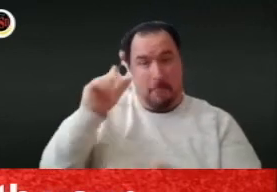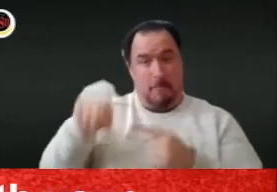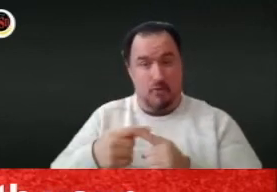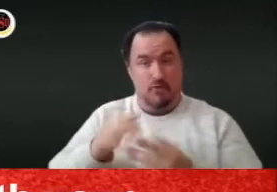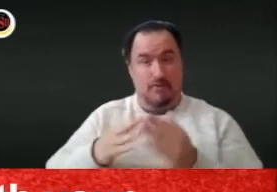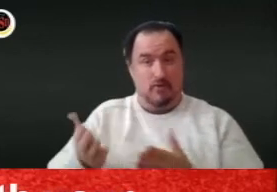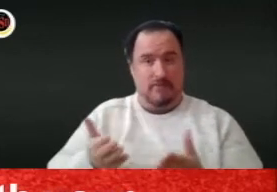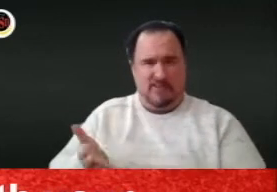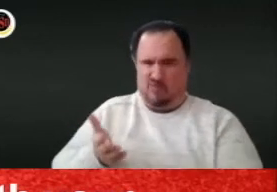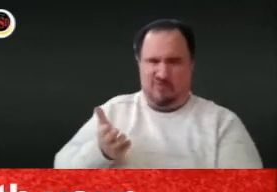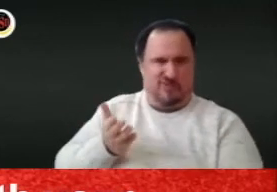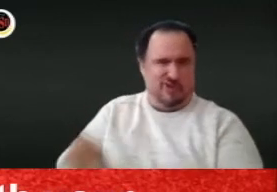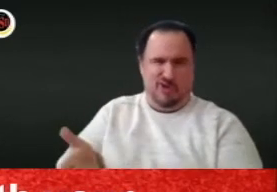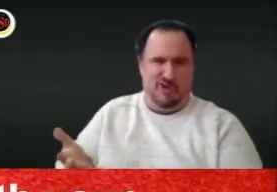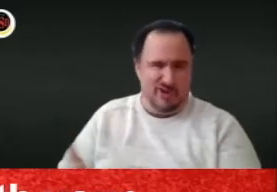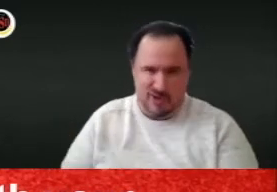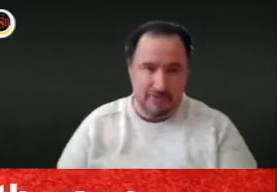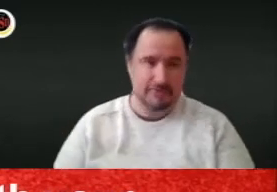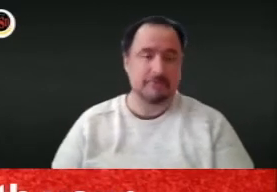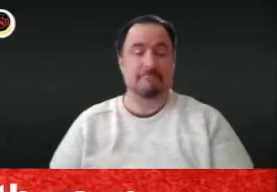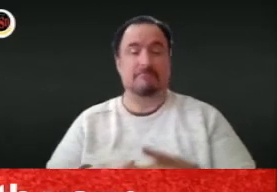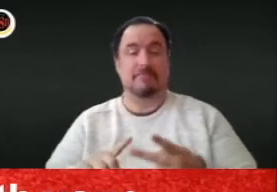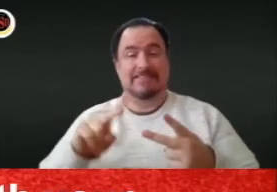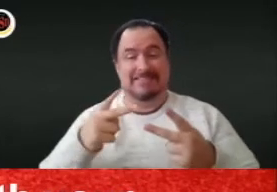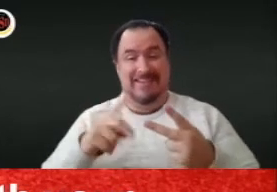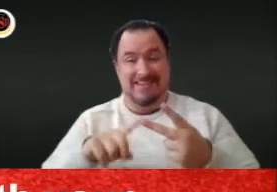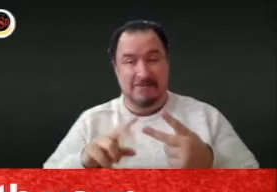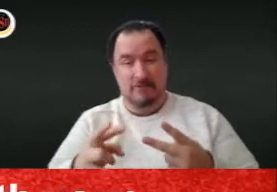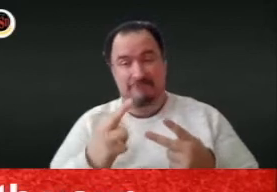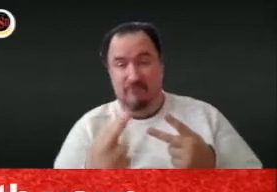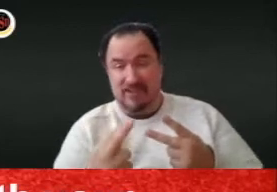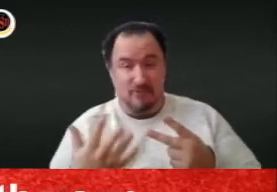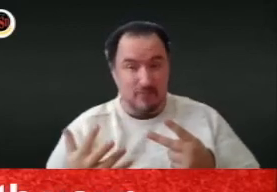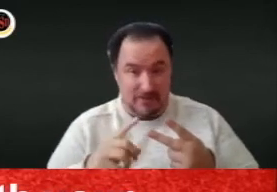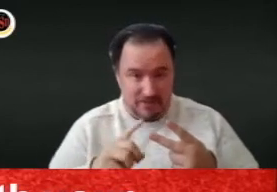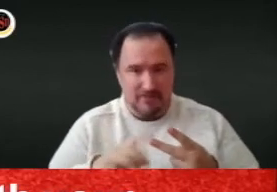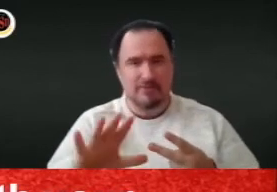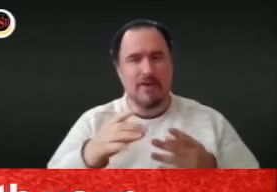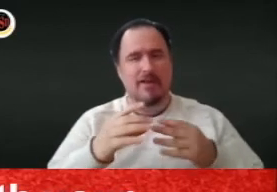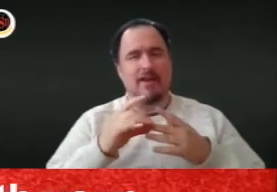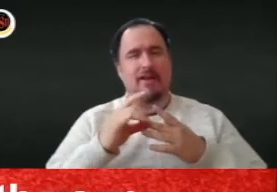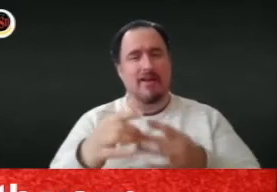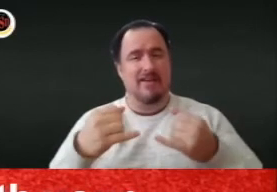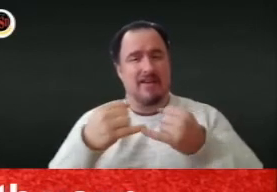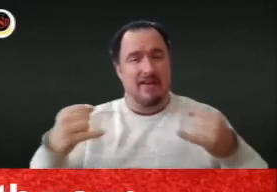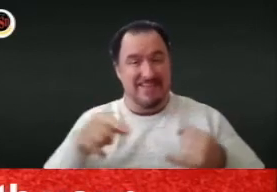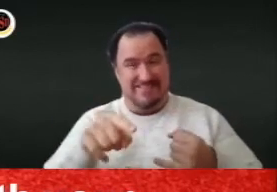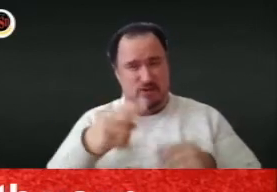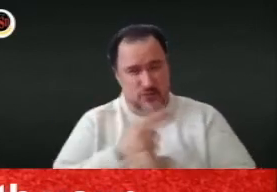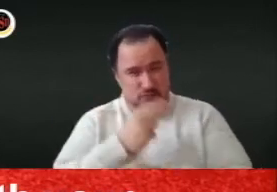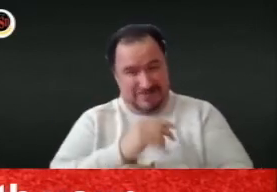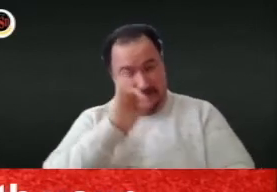service, so that all the information you need to know about community service is right there. Second best friend is